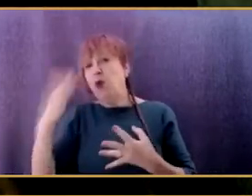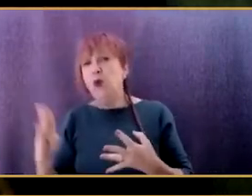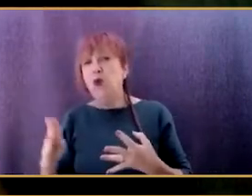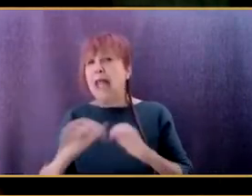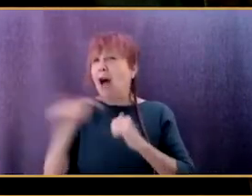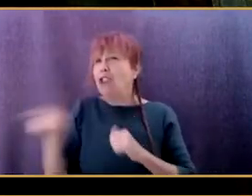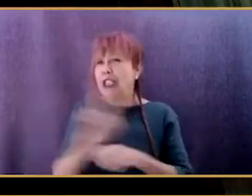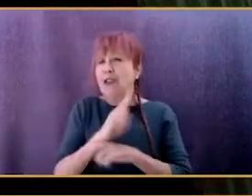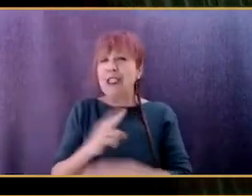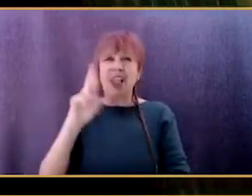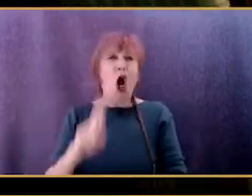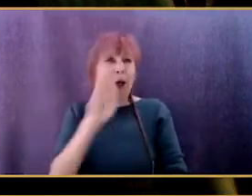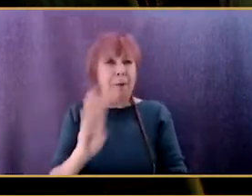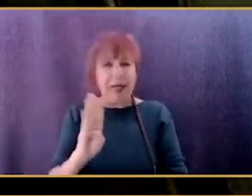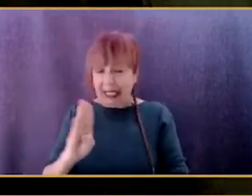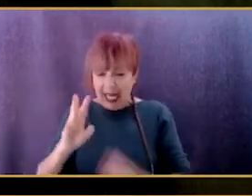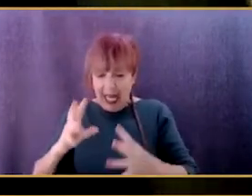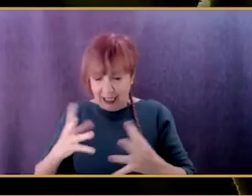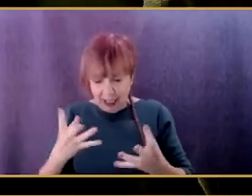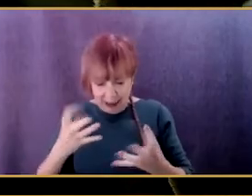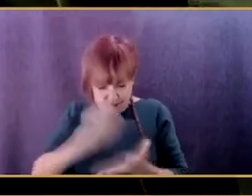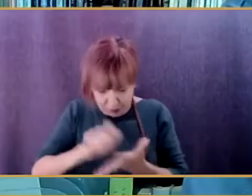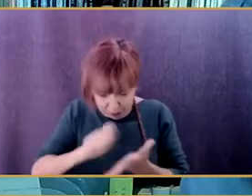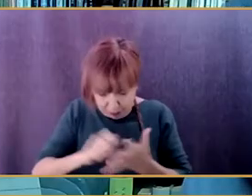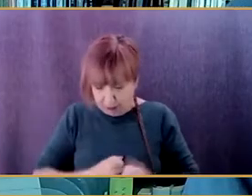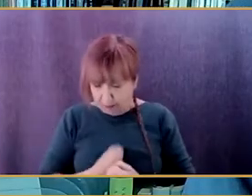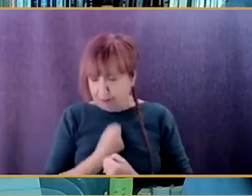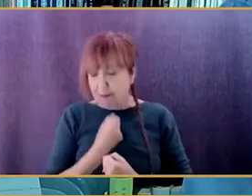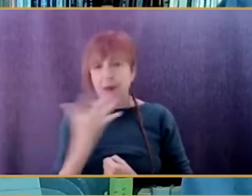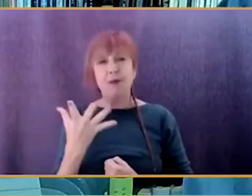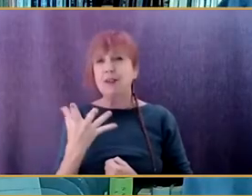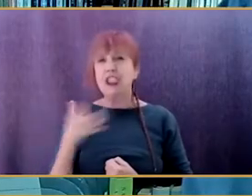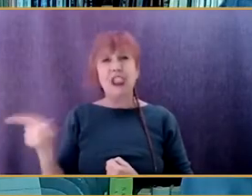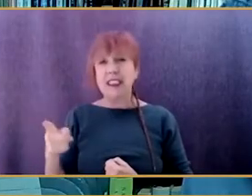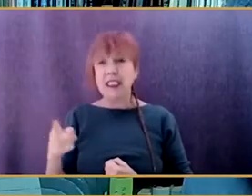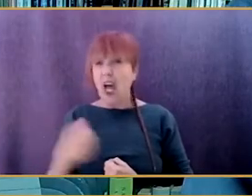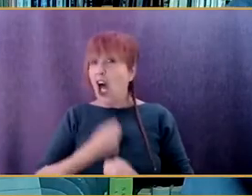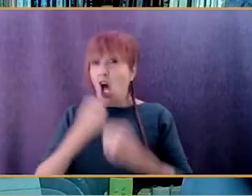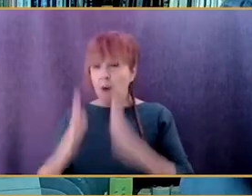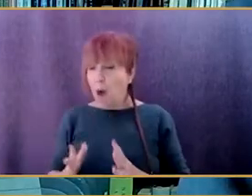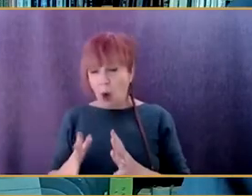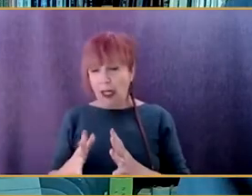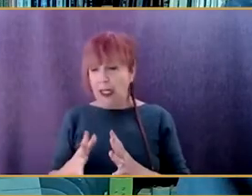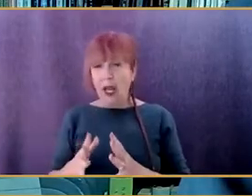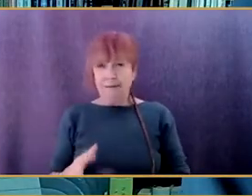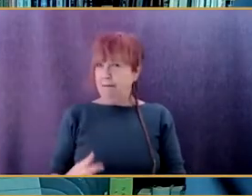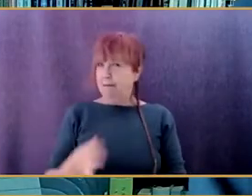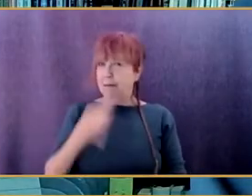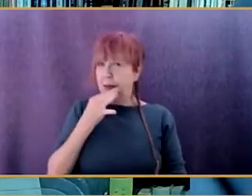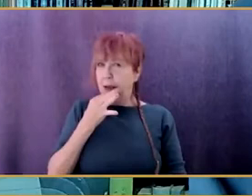the way she uses R&B And finds in it formal practices in it Patricia Smith is a poet who is